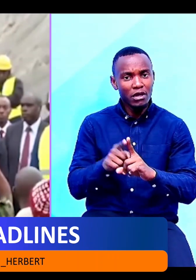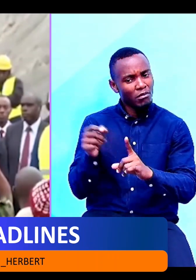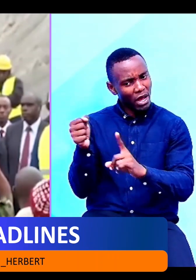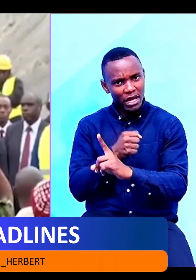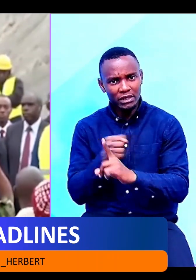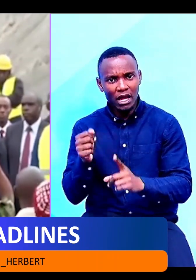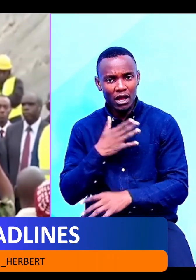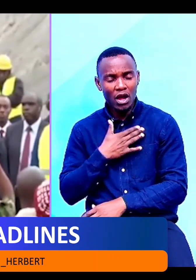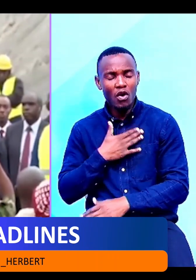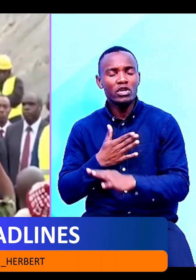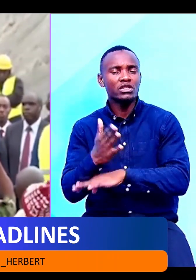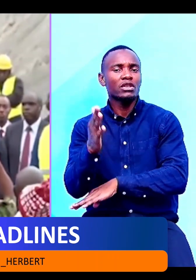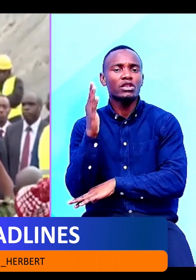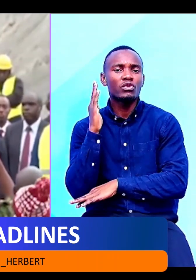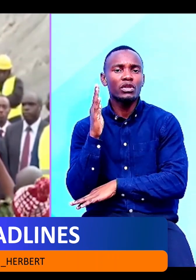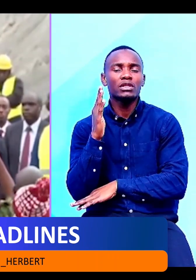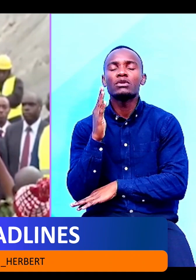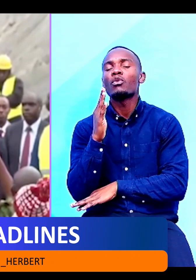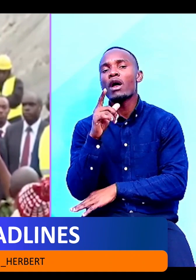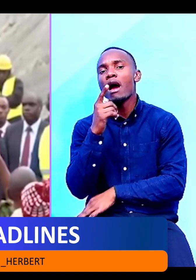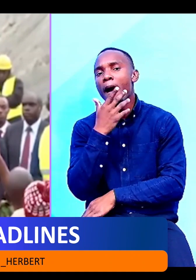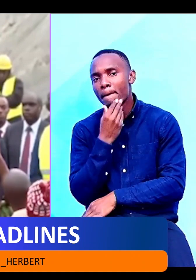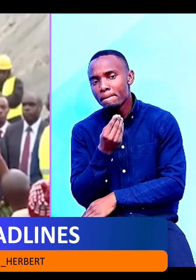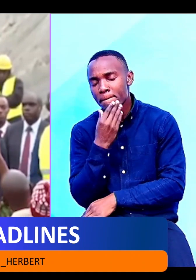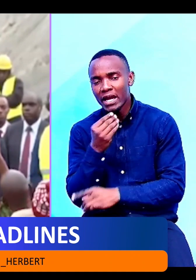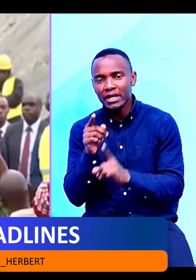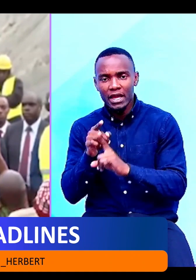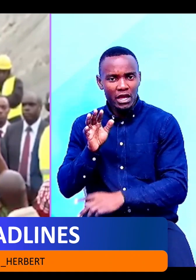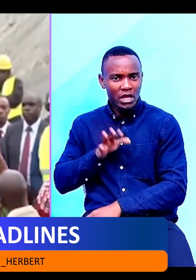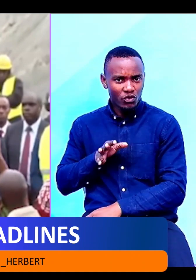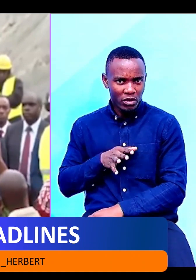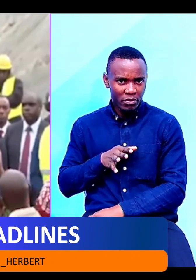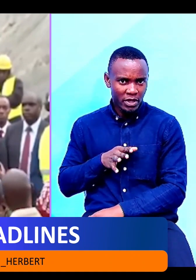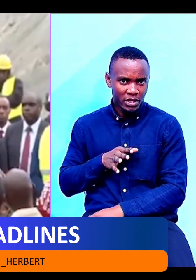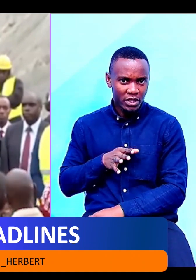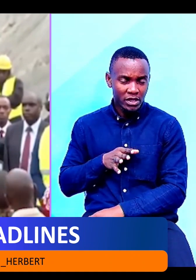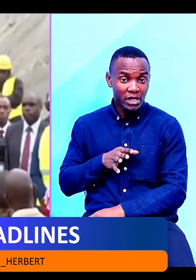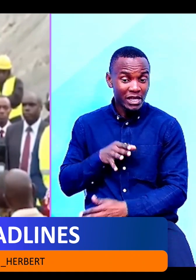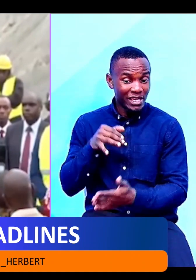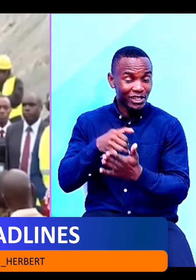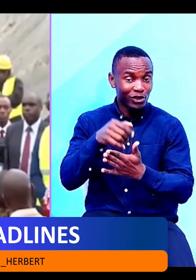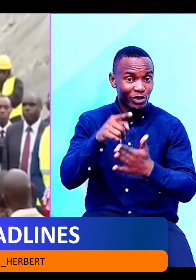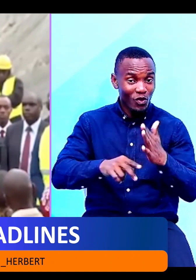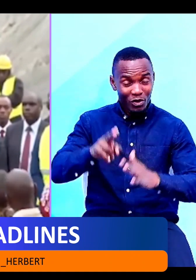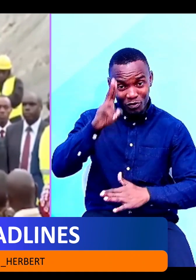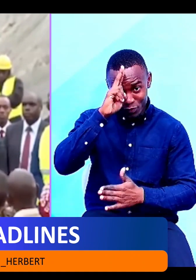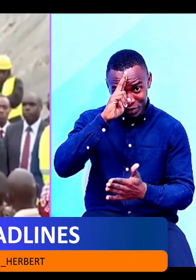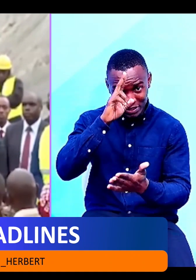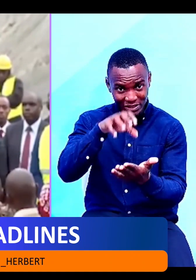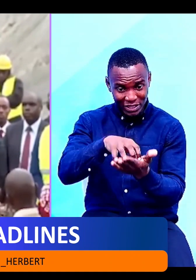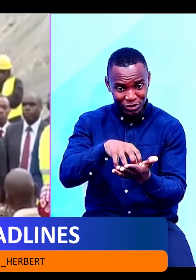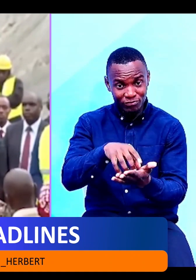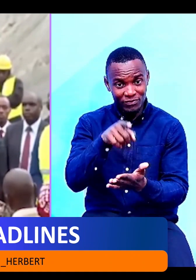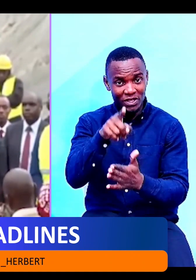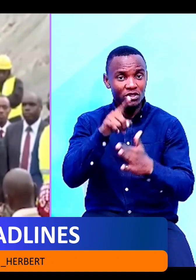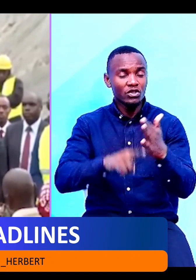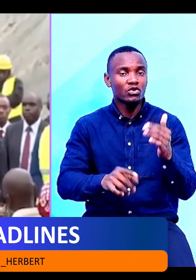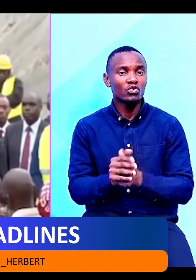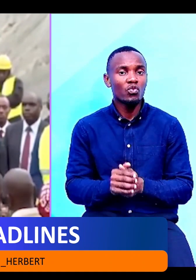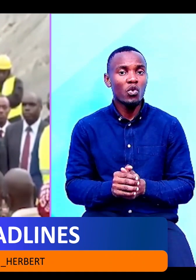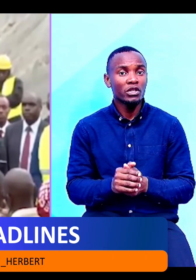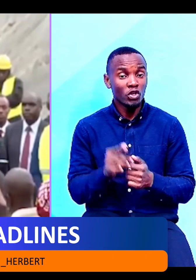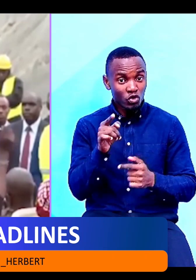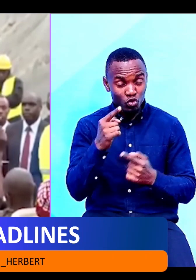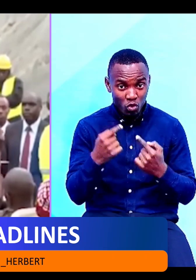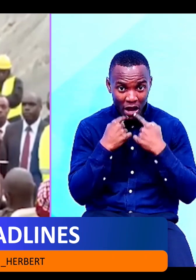women, those who attack our security installations, including police stations, that is a declaration of war. That